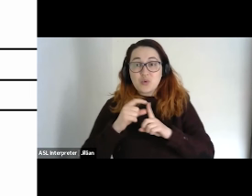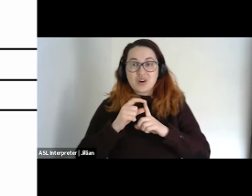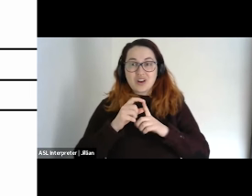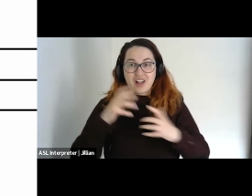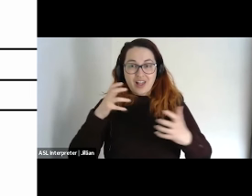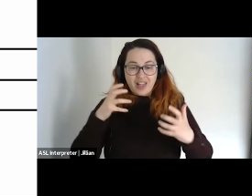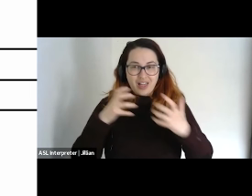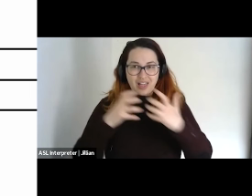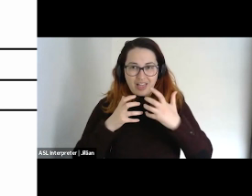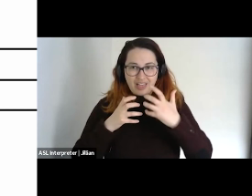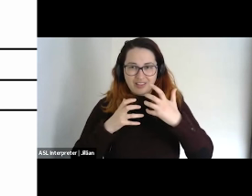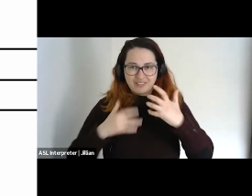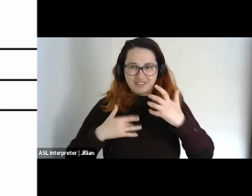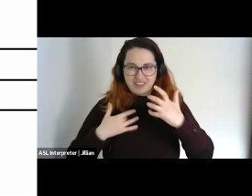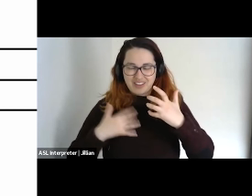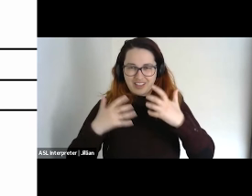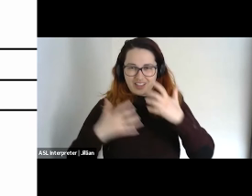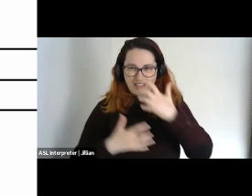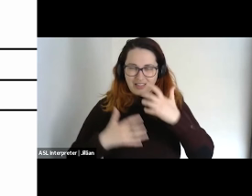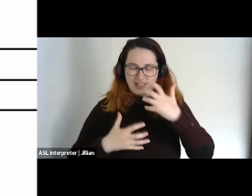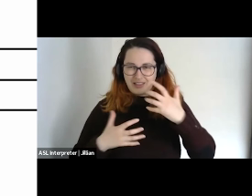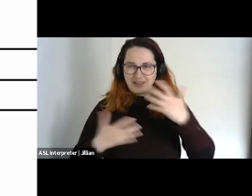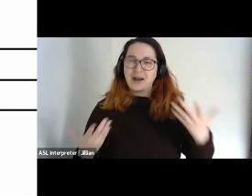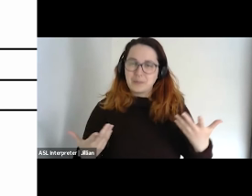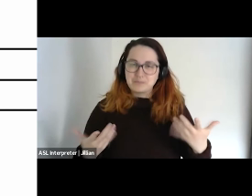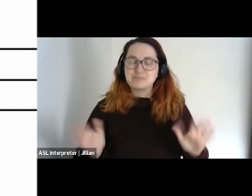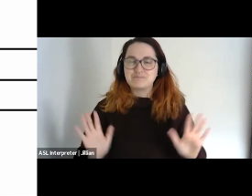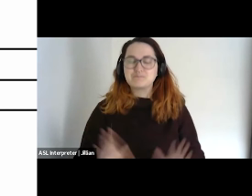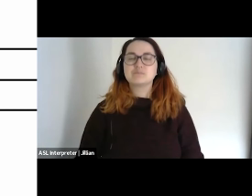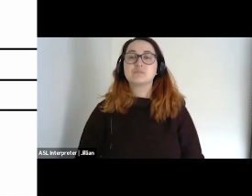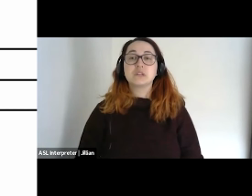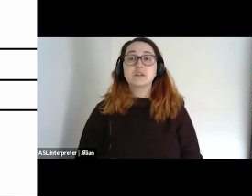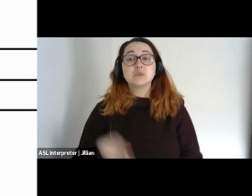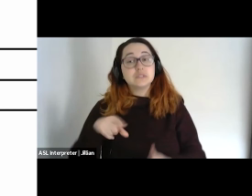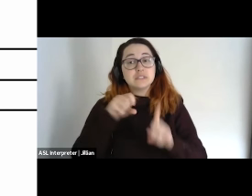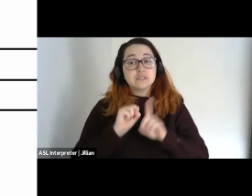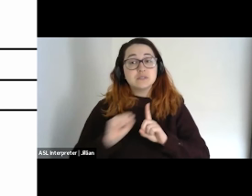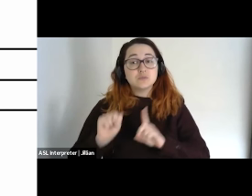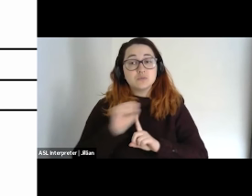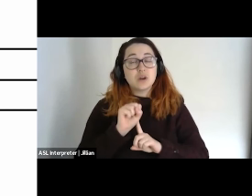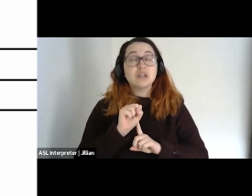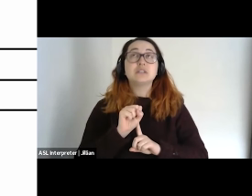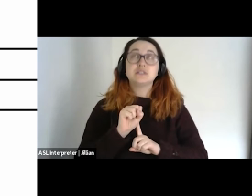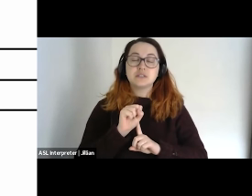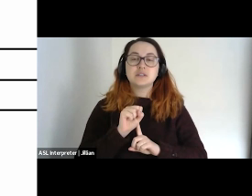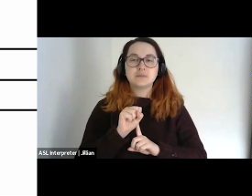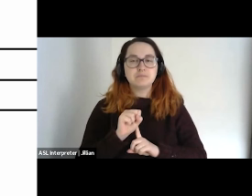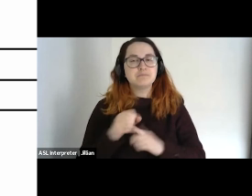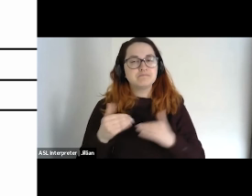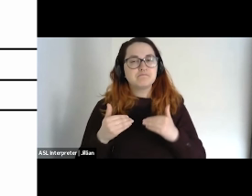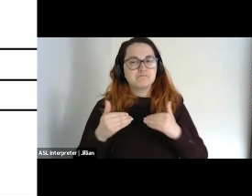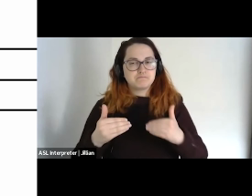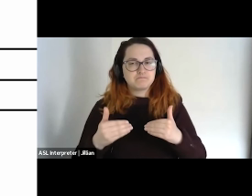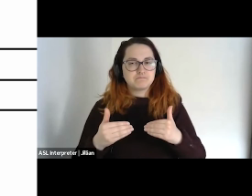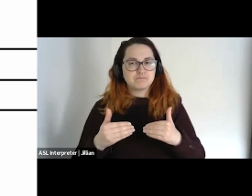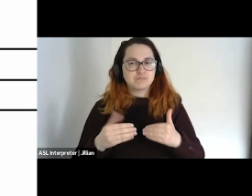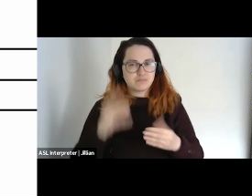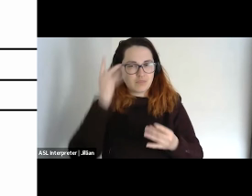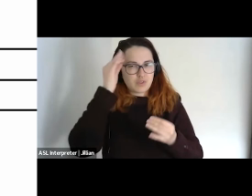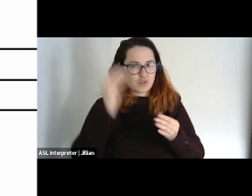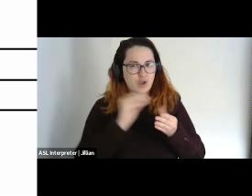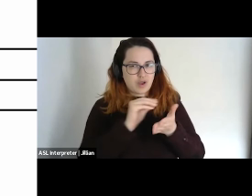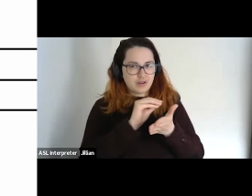you feel on the inside, okay? So in this case, I would absolutely implement a thought diary